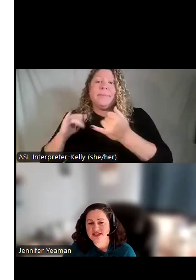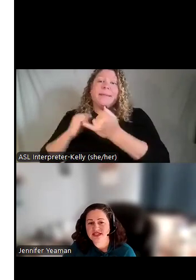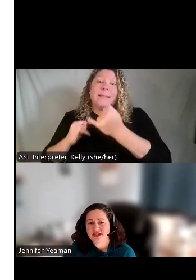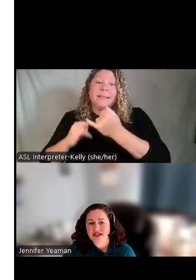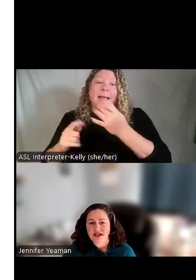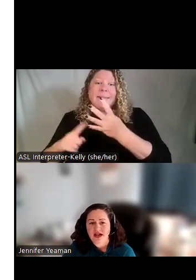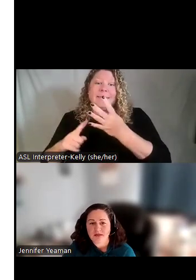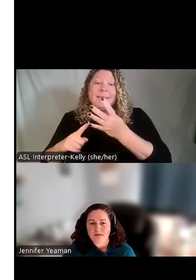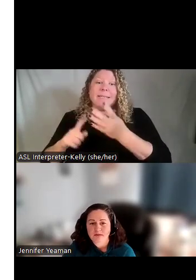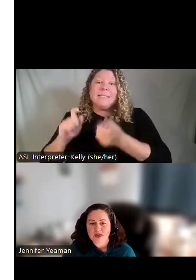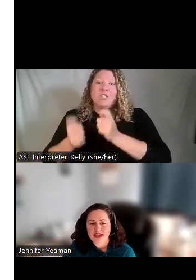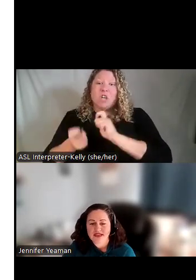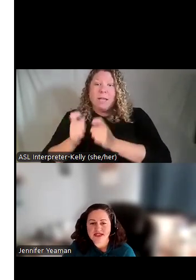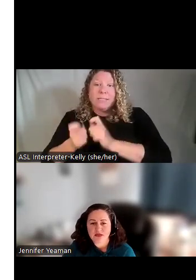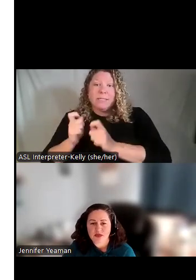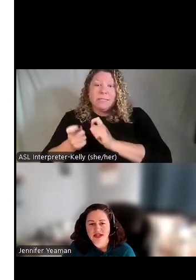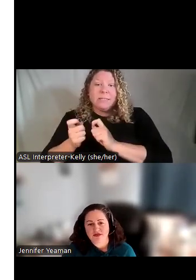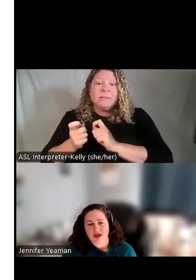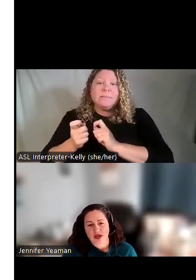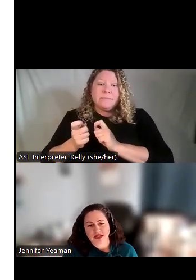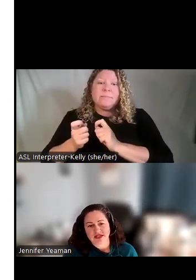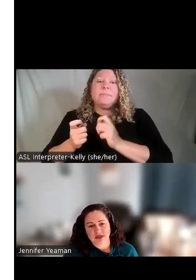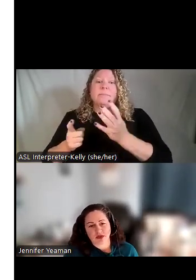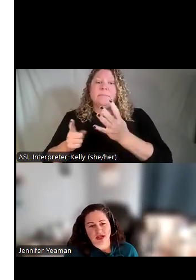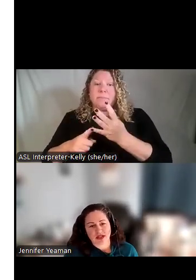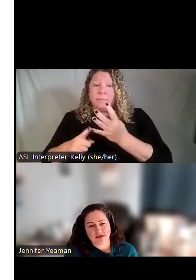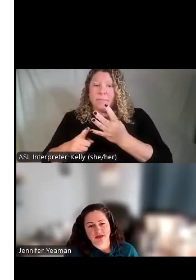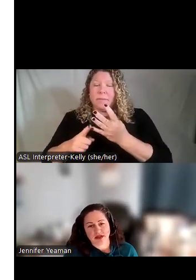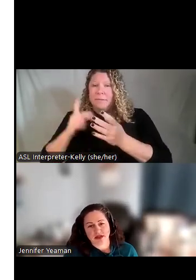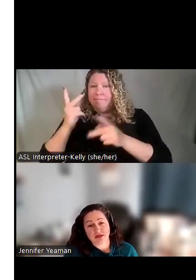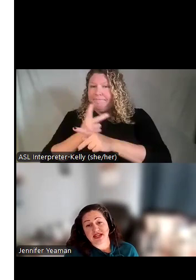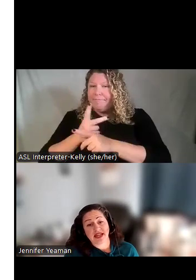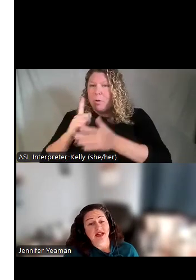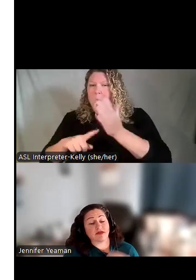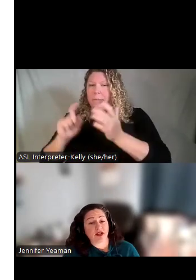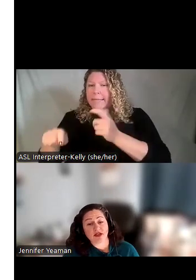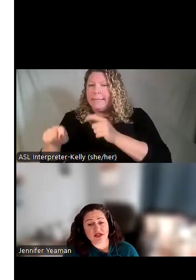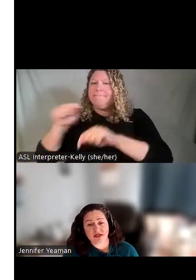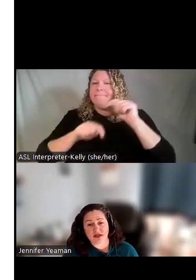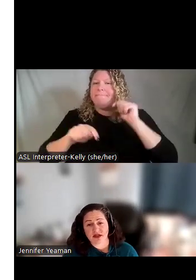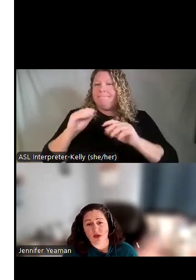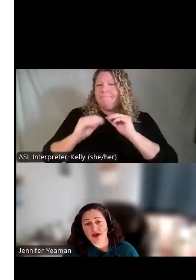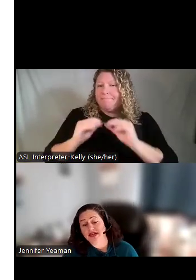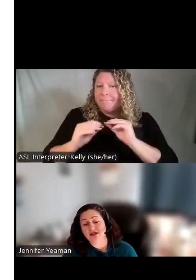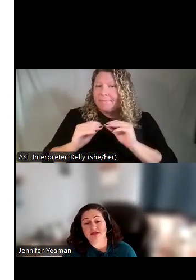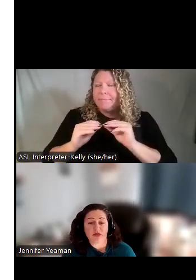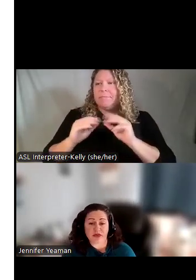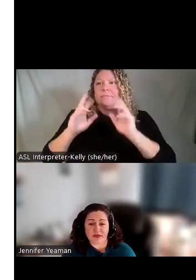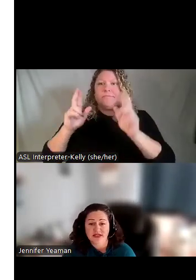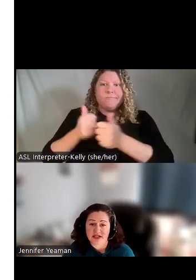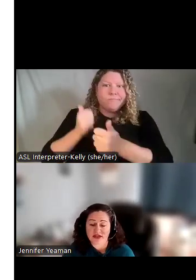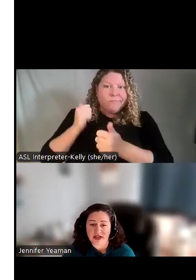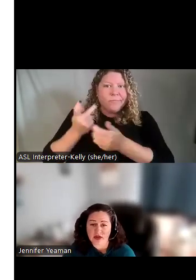or adjust. In this step, we identify what needs to be corrected to mitigate any failures or